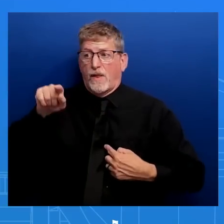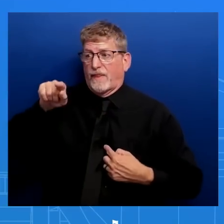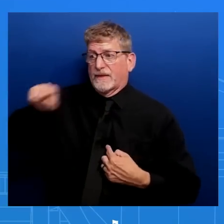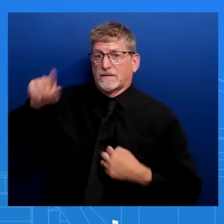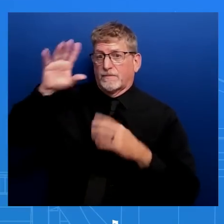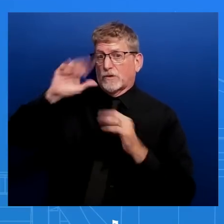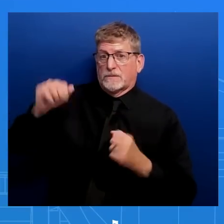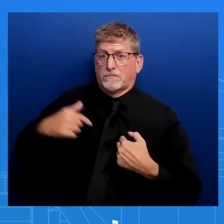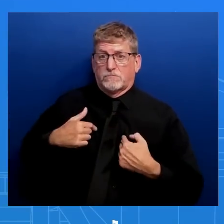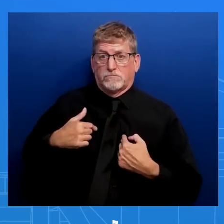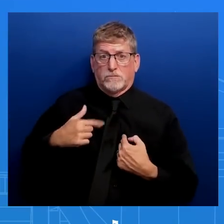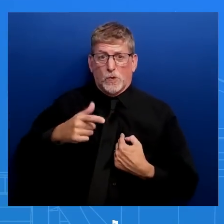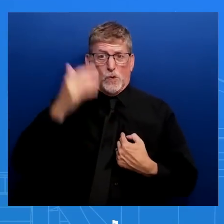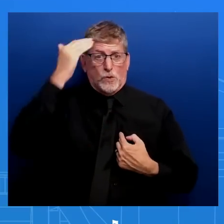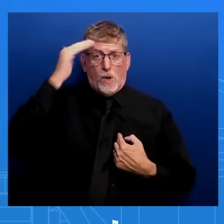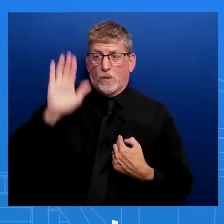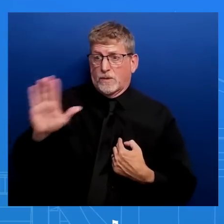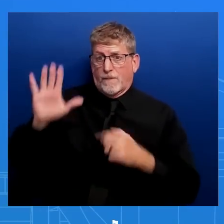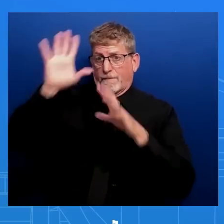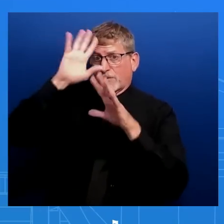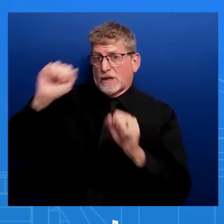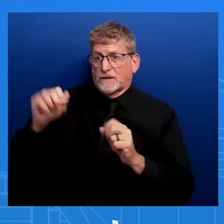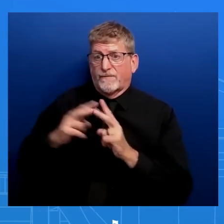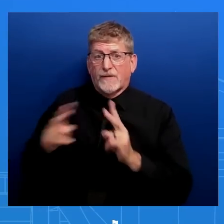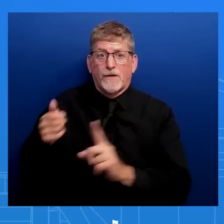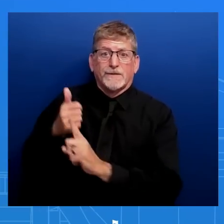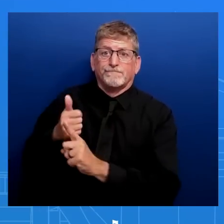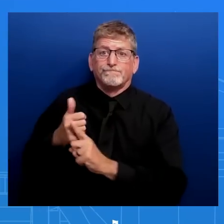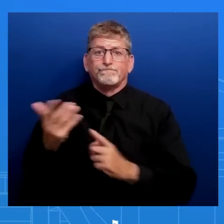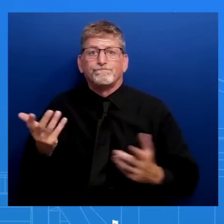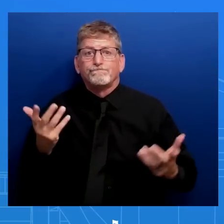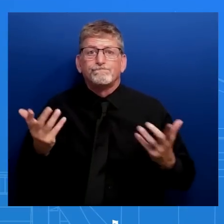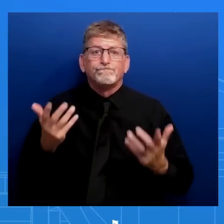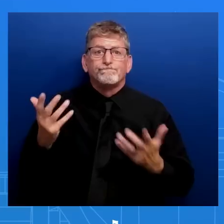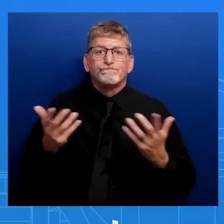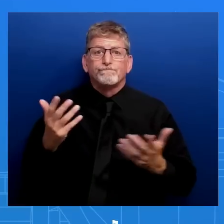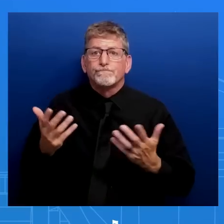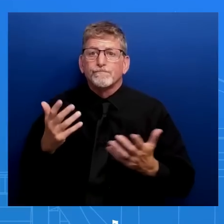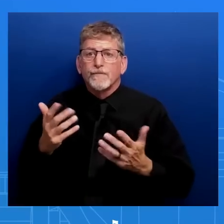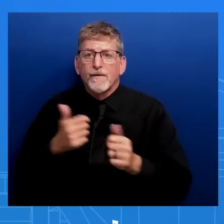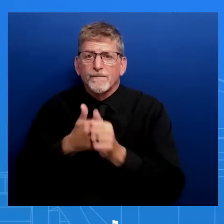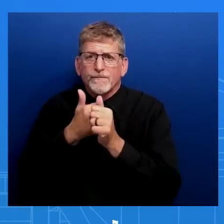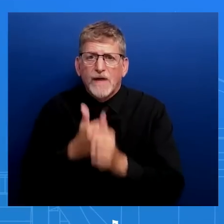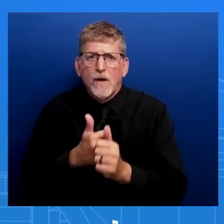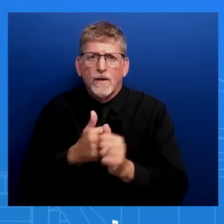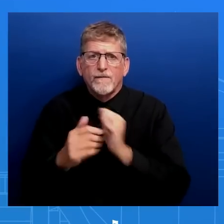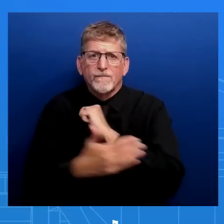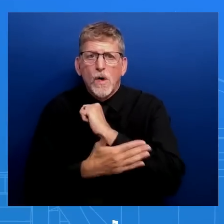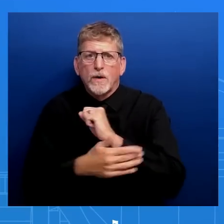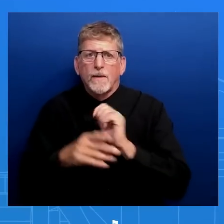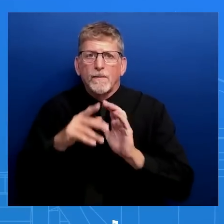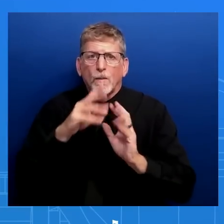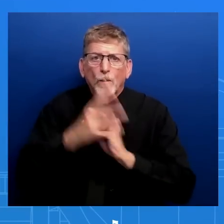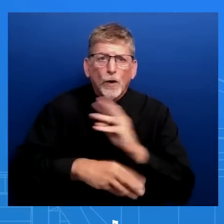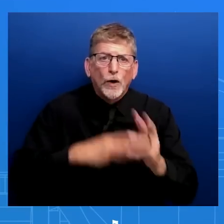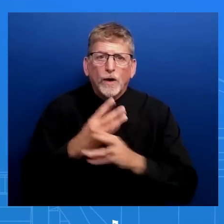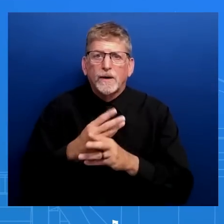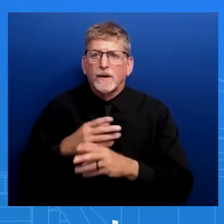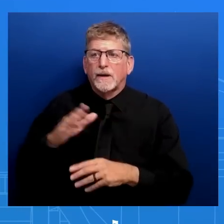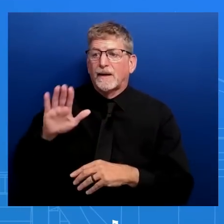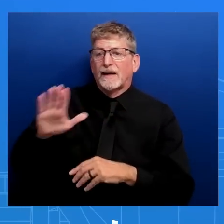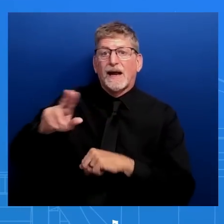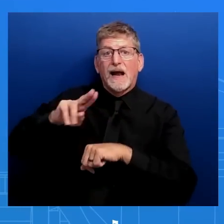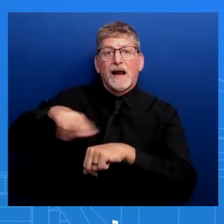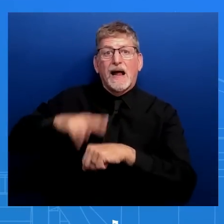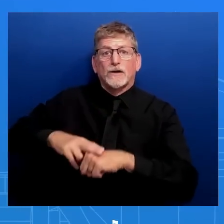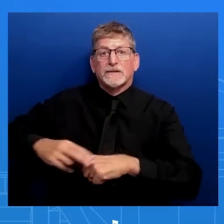very keenly tracks foreign policy developments around the world. His national security team was giving him updates literally hour by